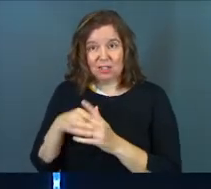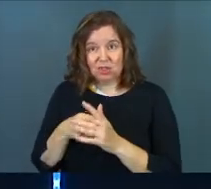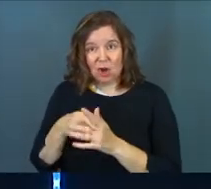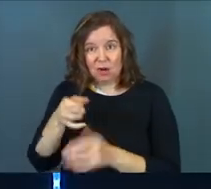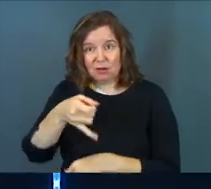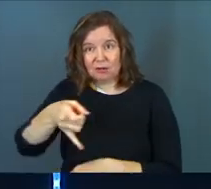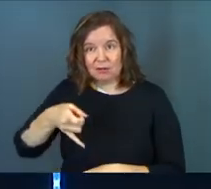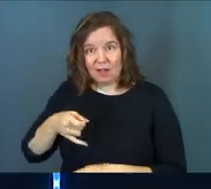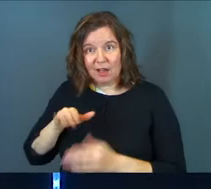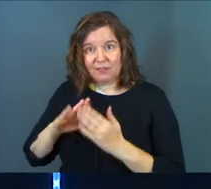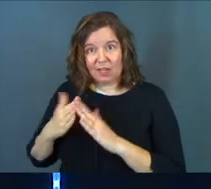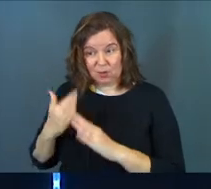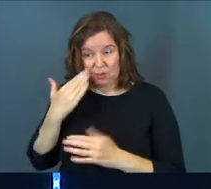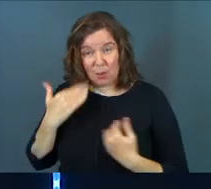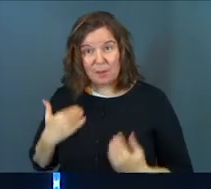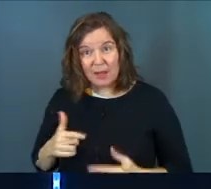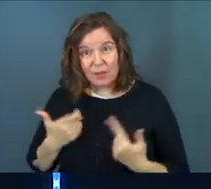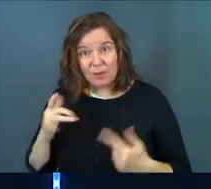body language is on that?